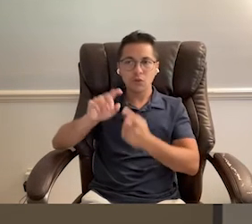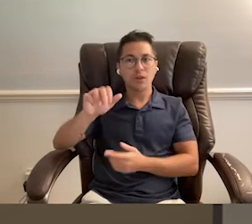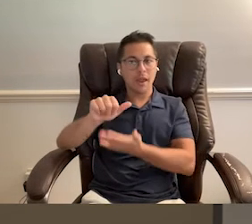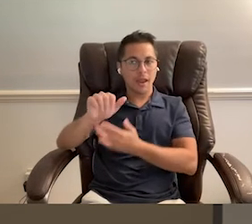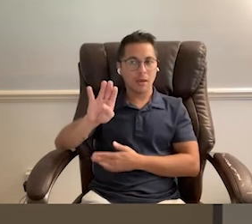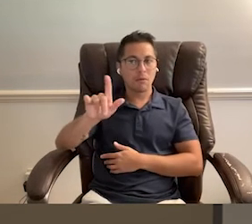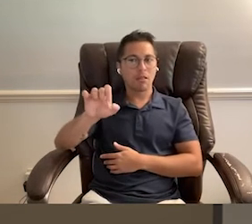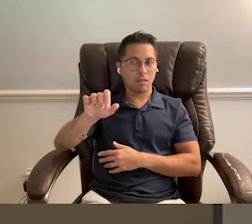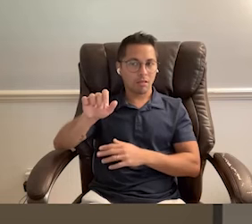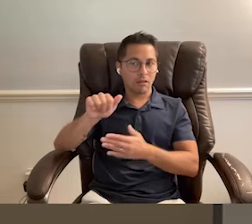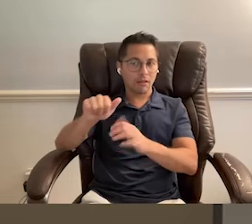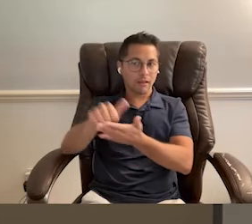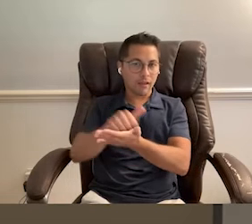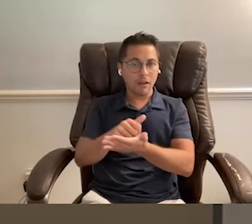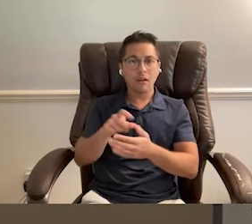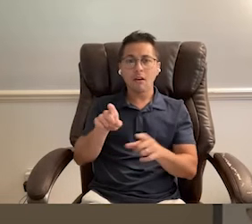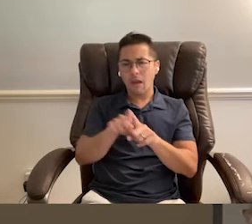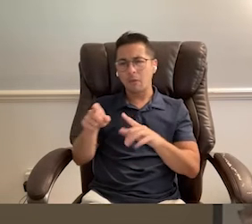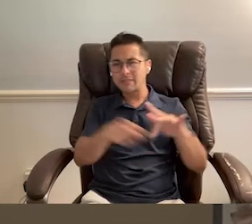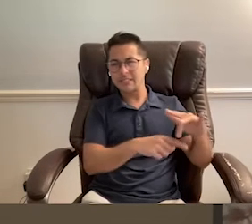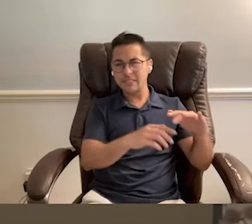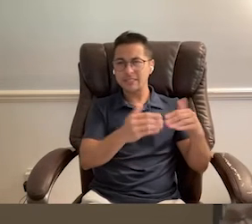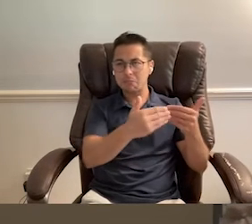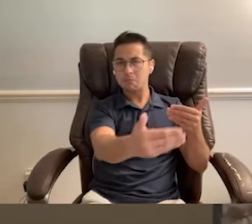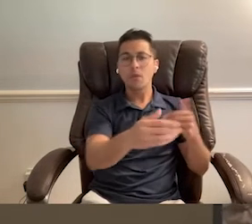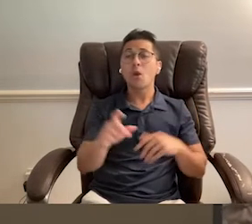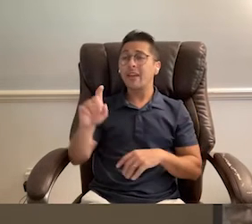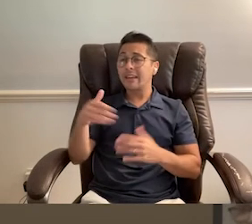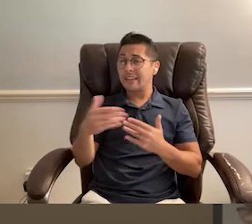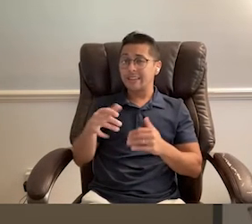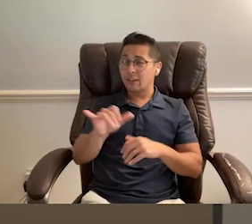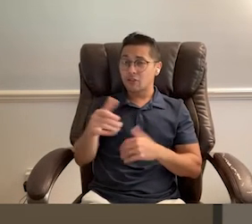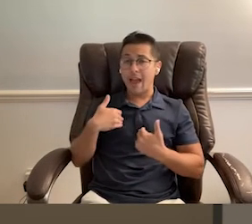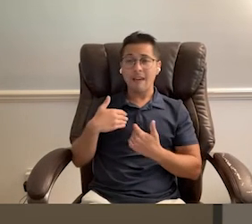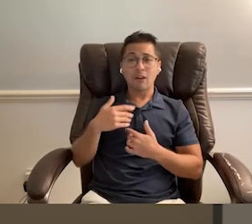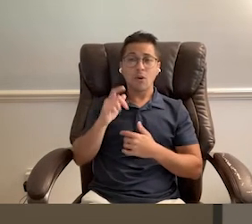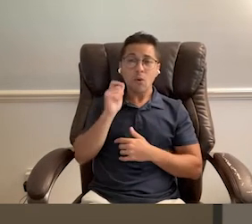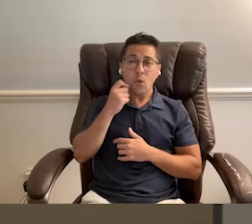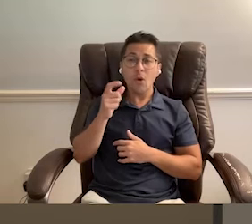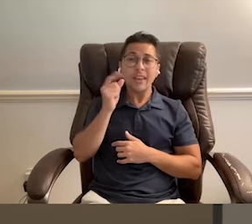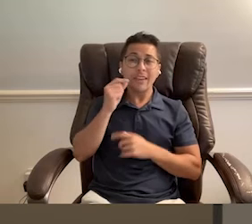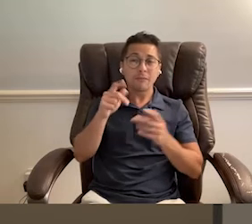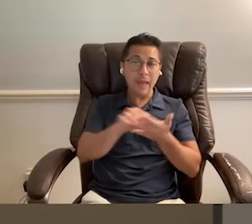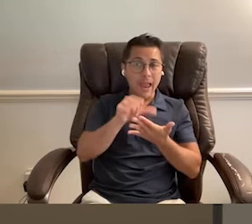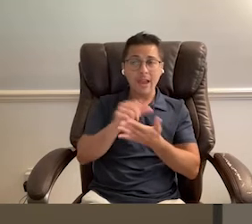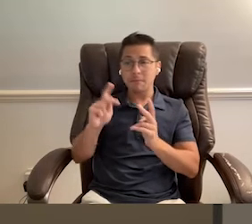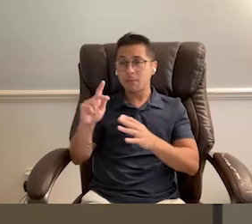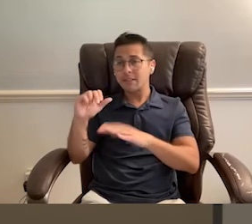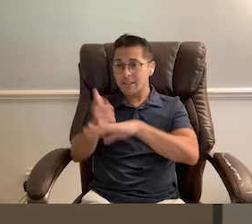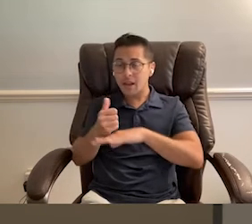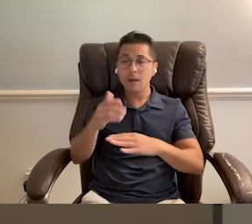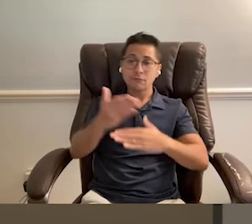have this cool, I'll skip ahead of the thing here. We even have a cool little gifting page that people, when they enroll, can set up and share online to have family and